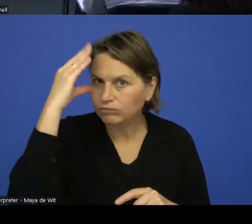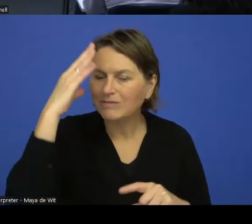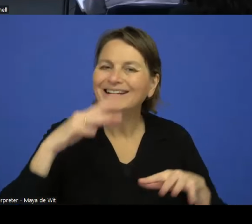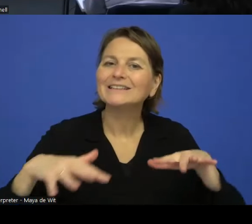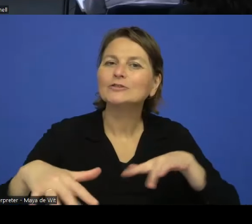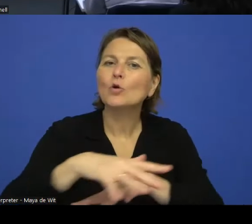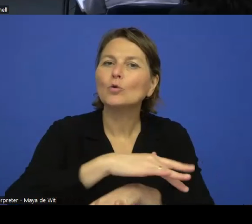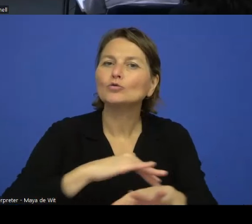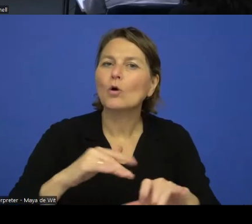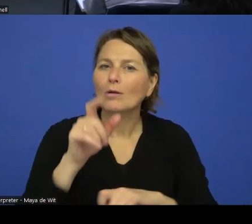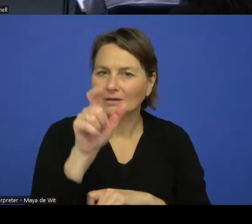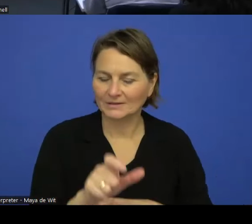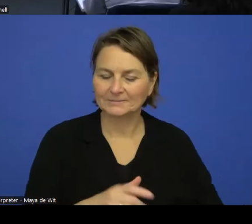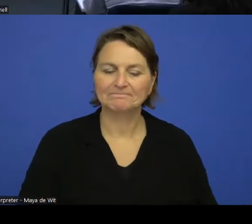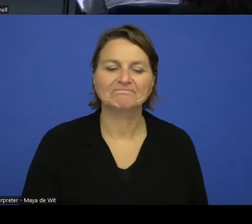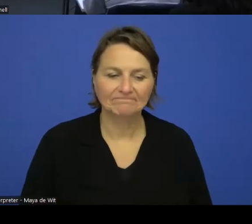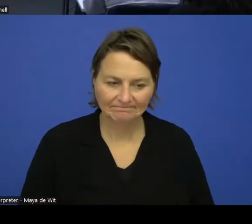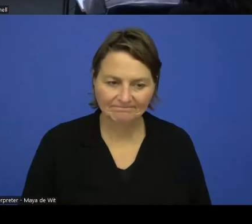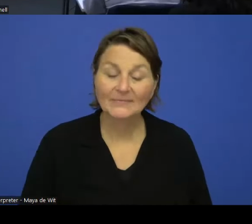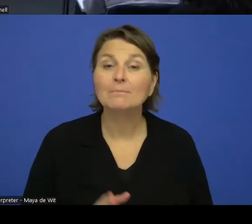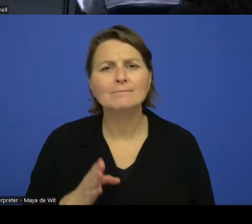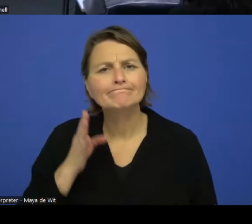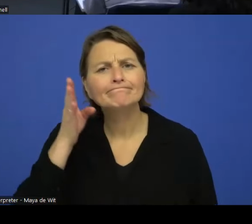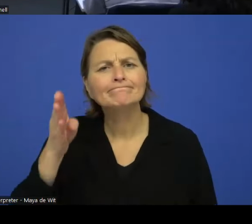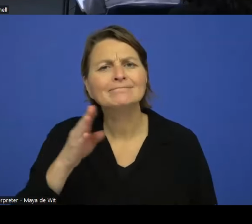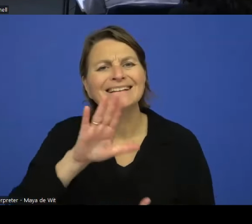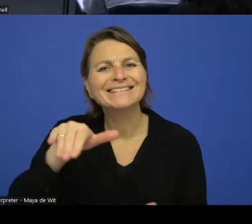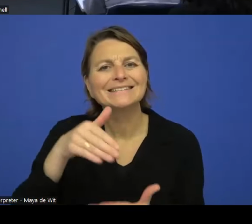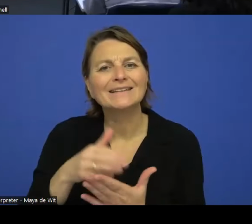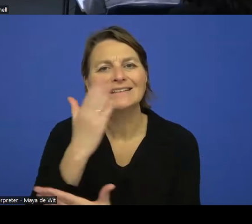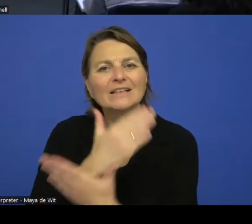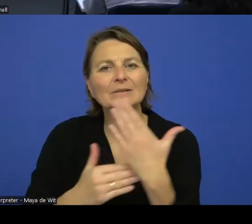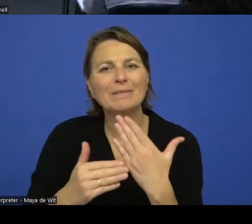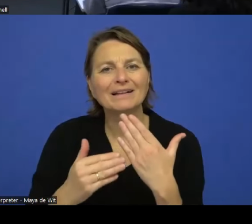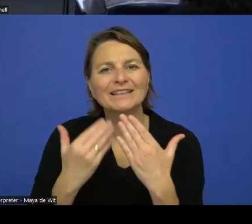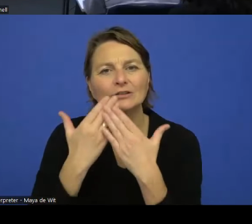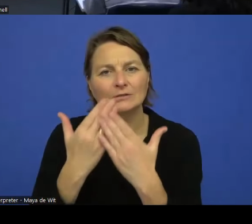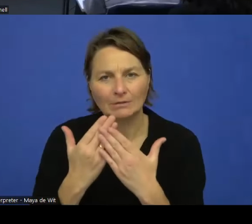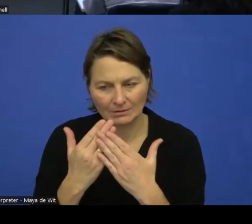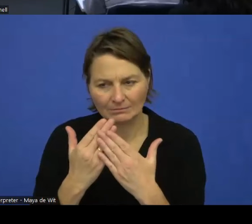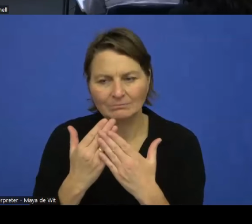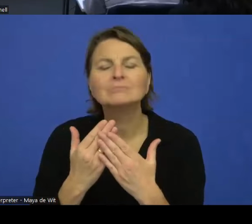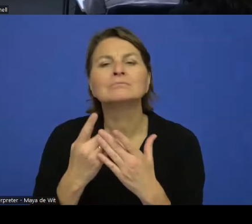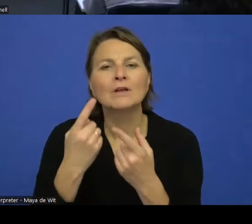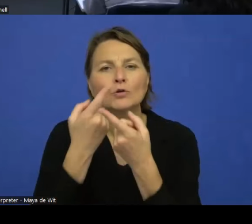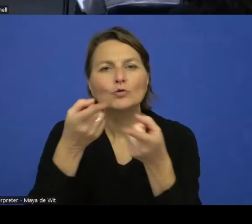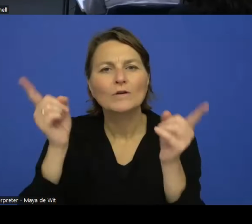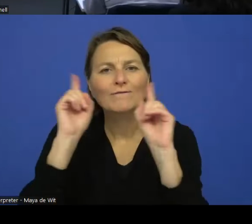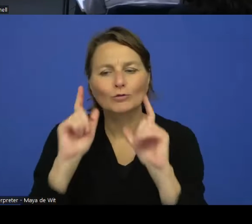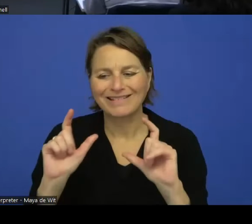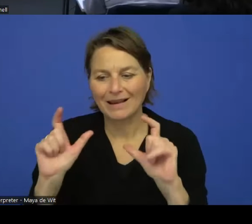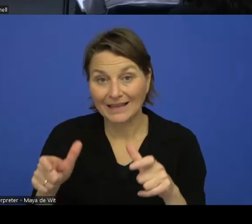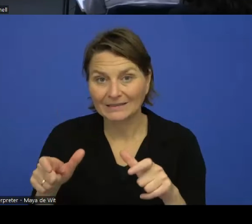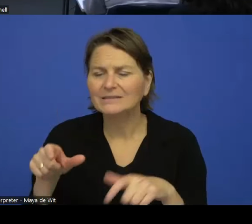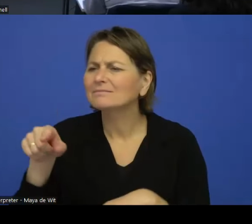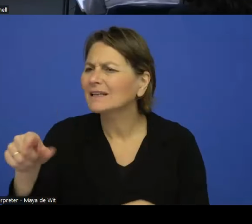for Disability Studies at the University of Leeds. Had a really interesting conversation with Colin